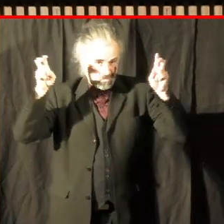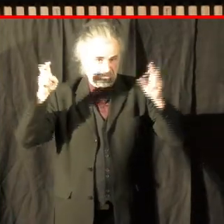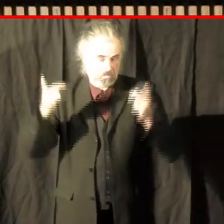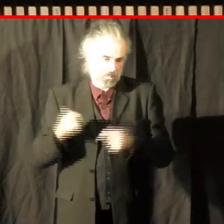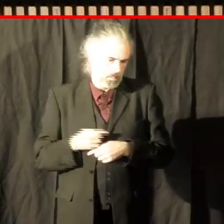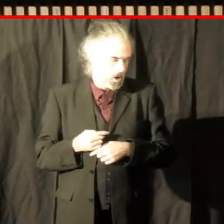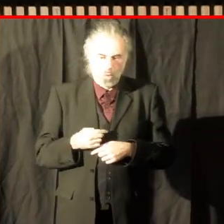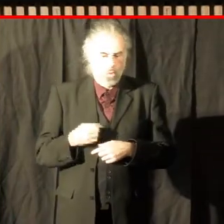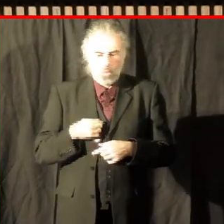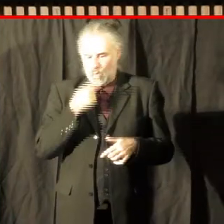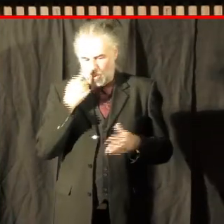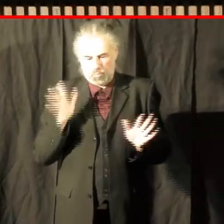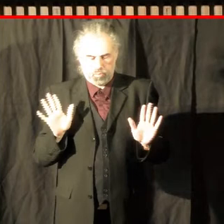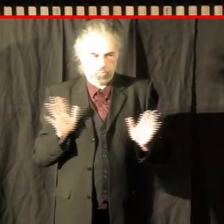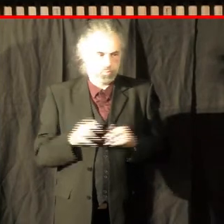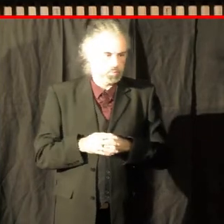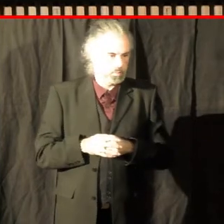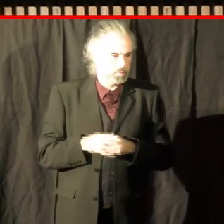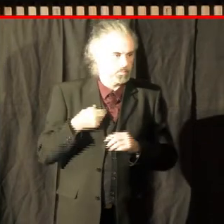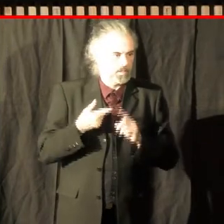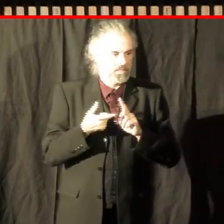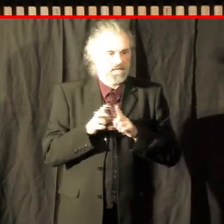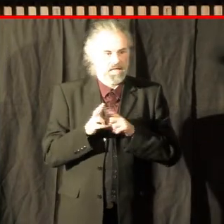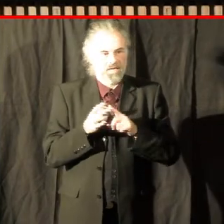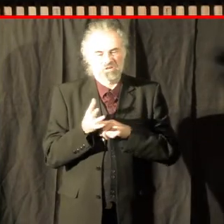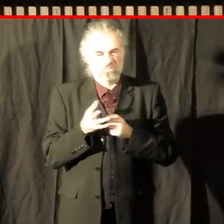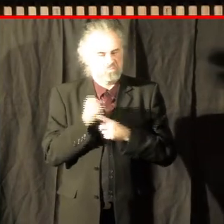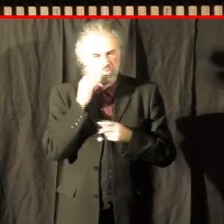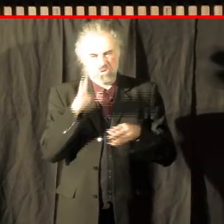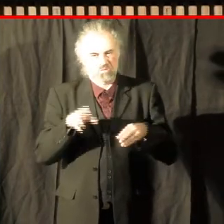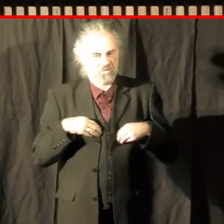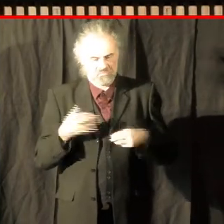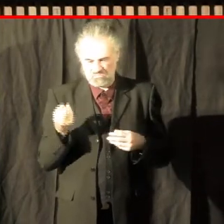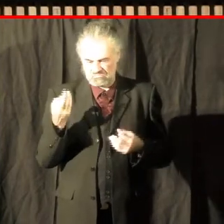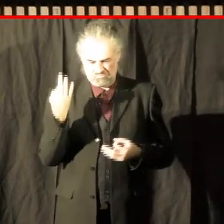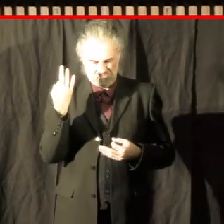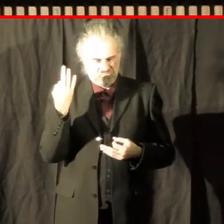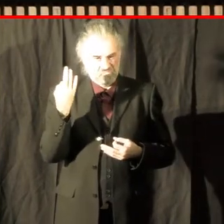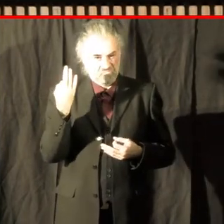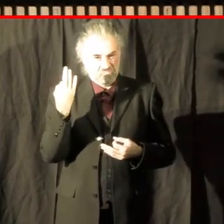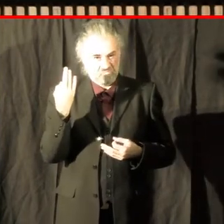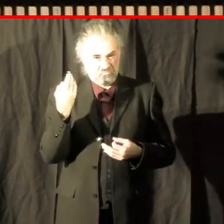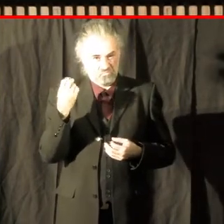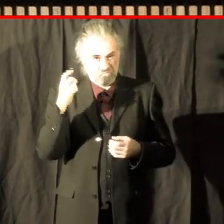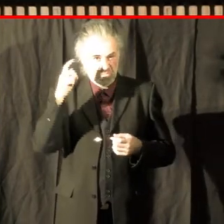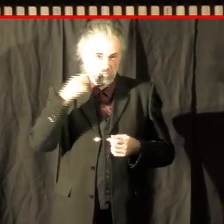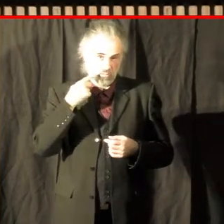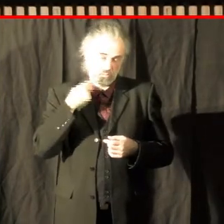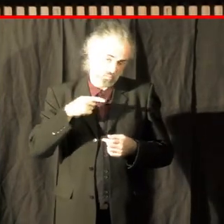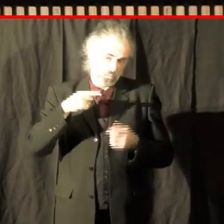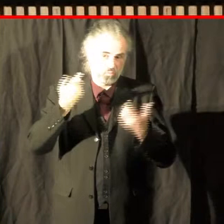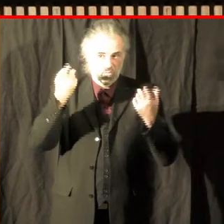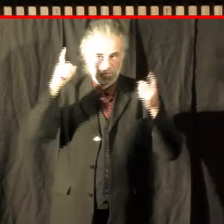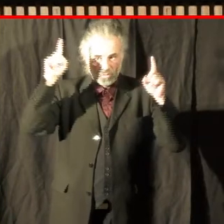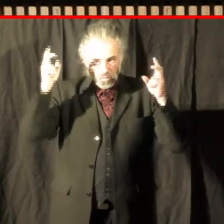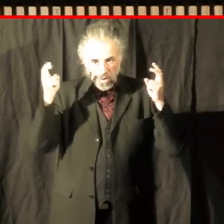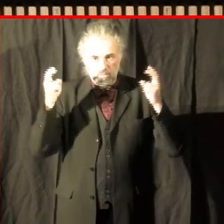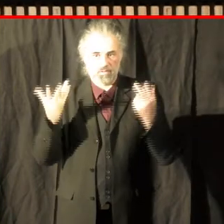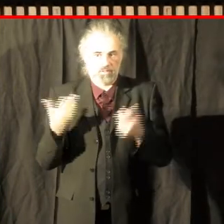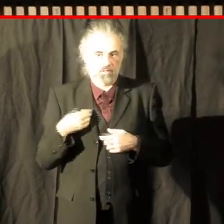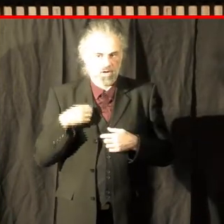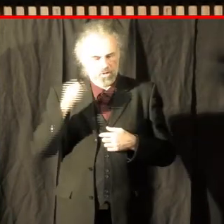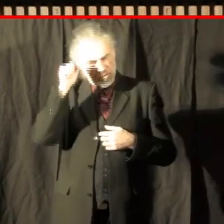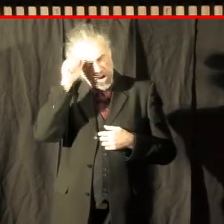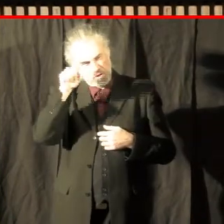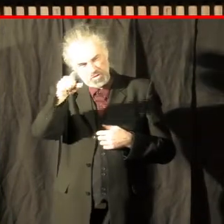Well, we can't put it up. My editor will dump the story if there's no quote. And as a representative of the university, I know you have... some kind